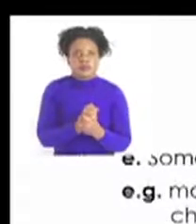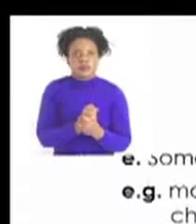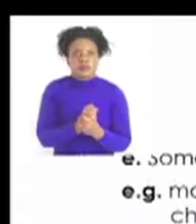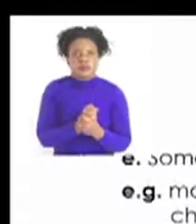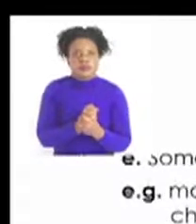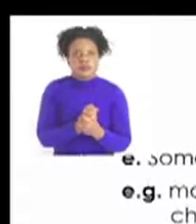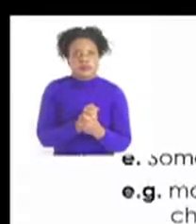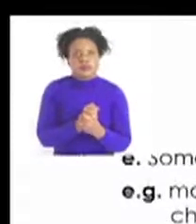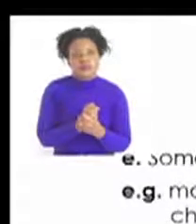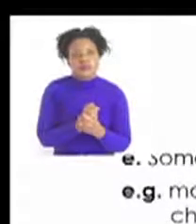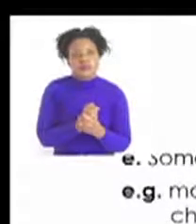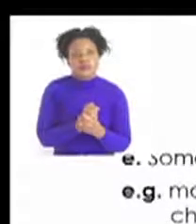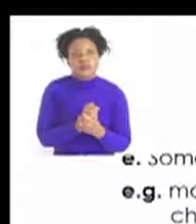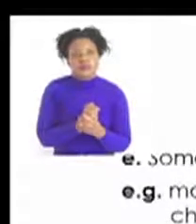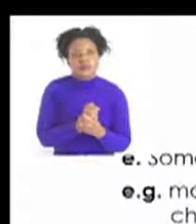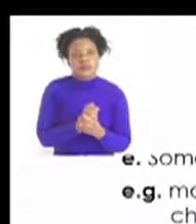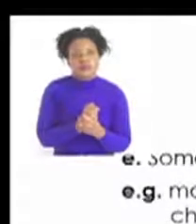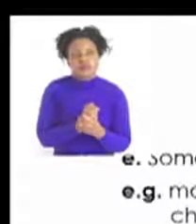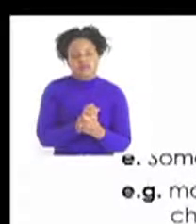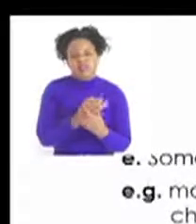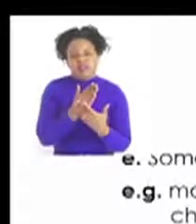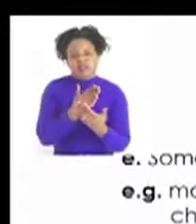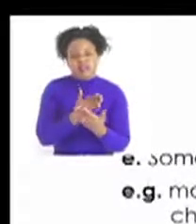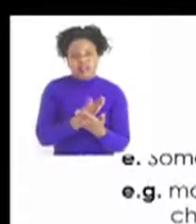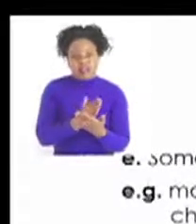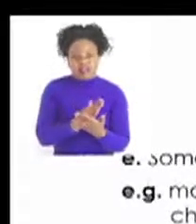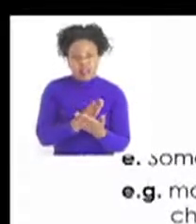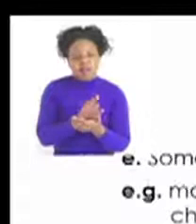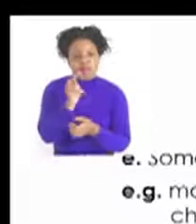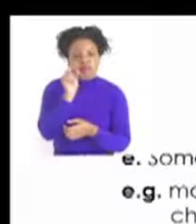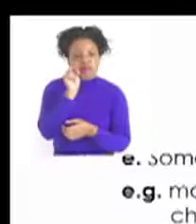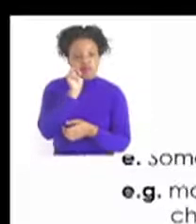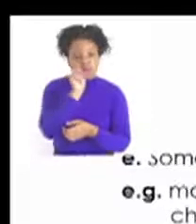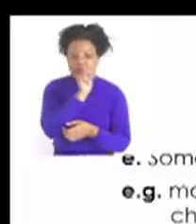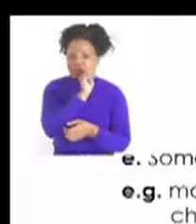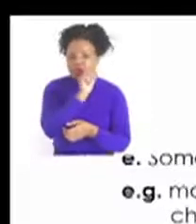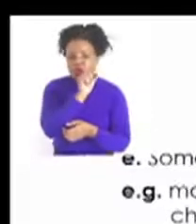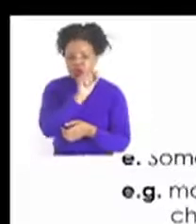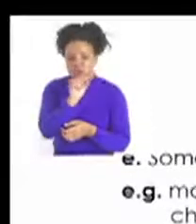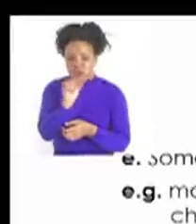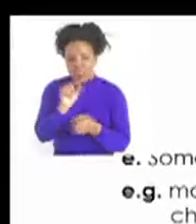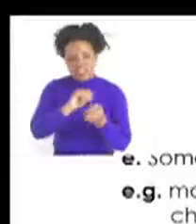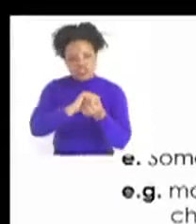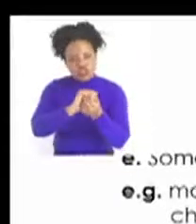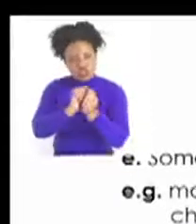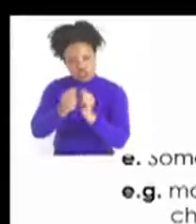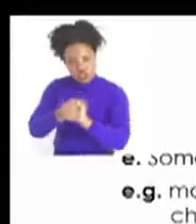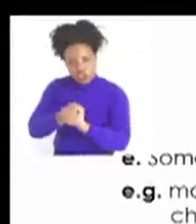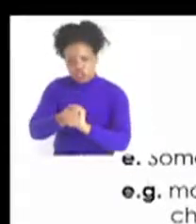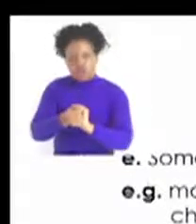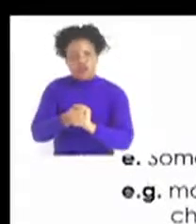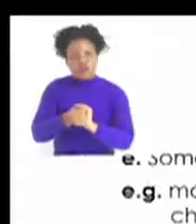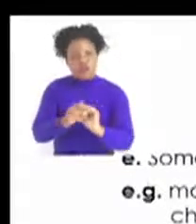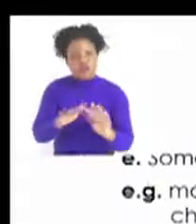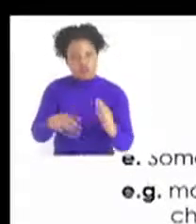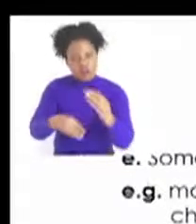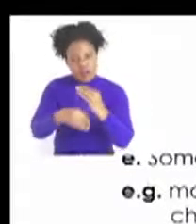Yeah, some nouns have irregular plurals with no S at the end.